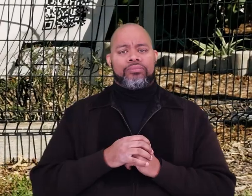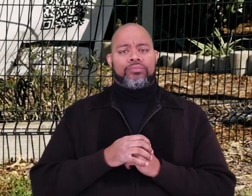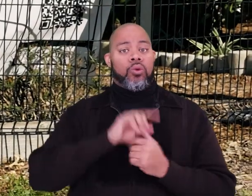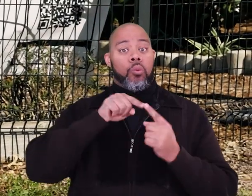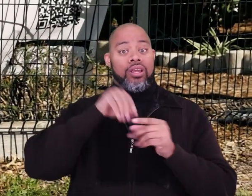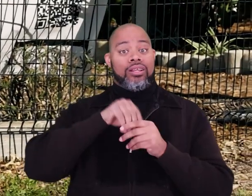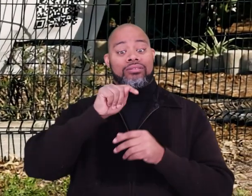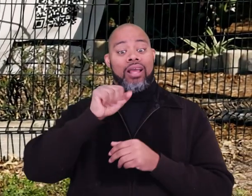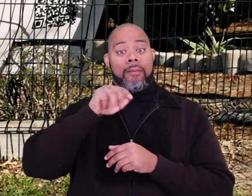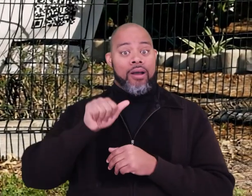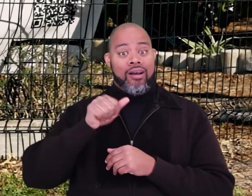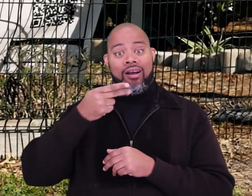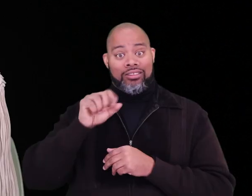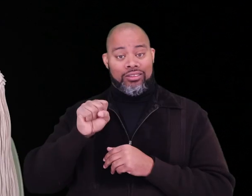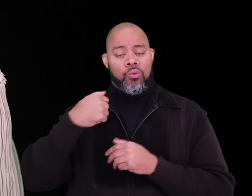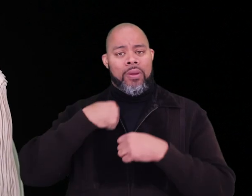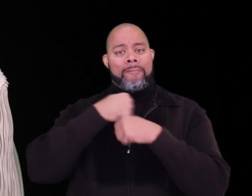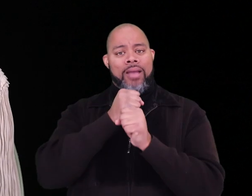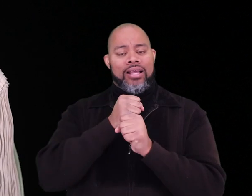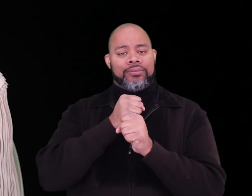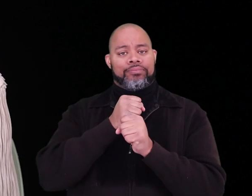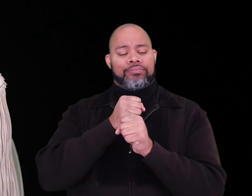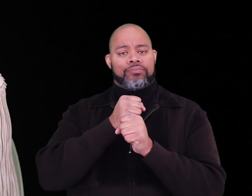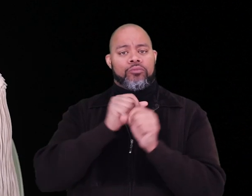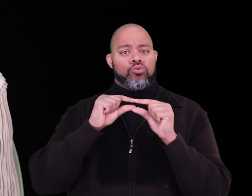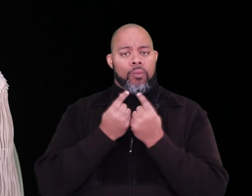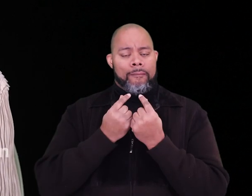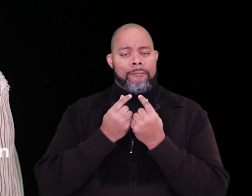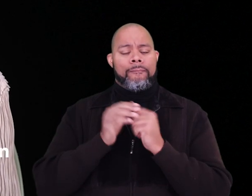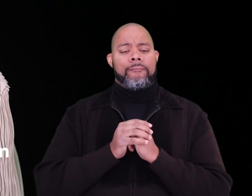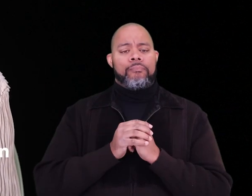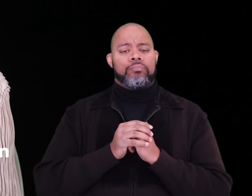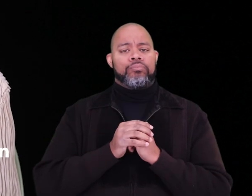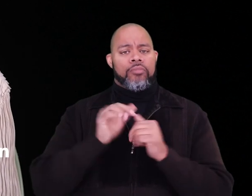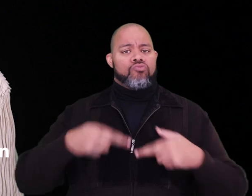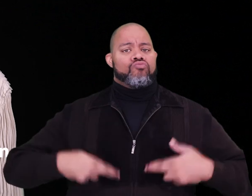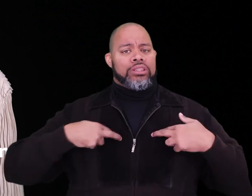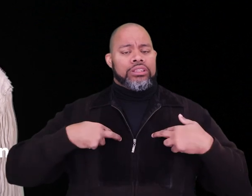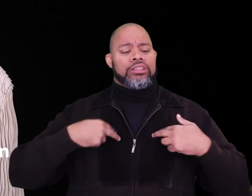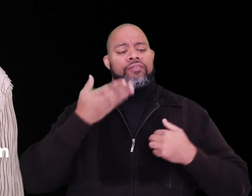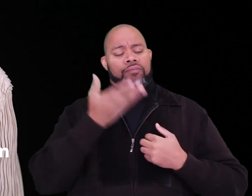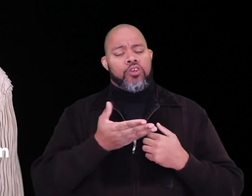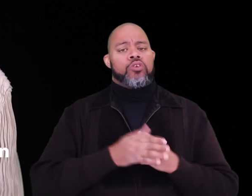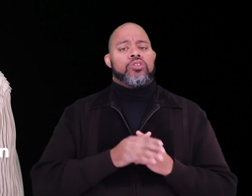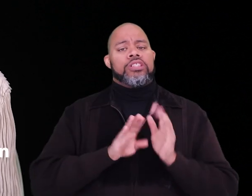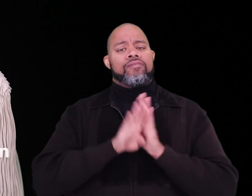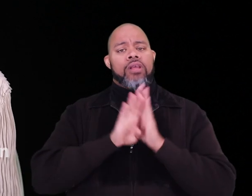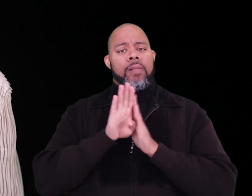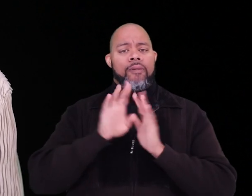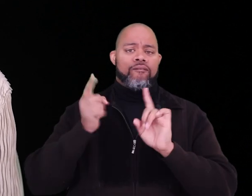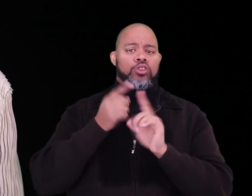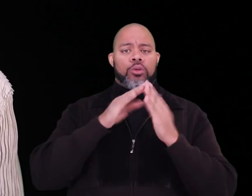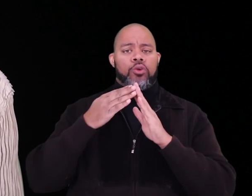in Tampa Heights we created a group of the residents to develop the